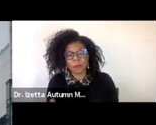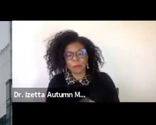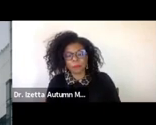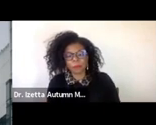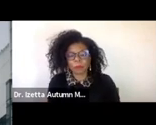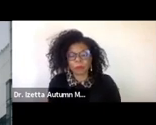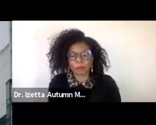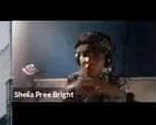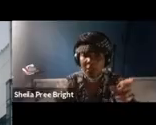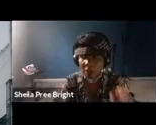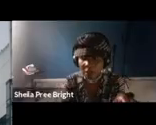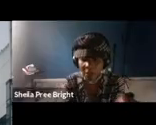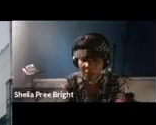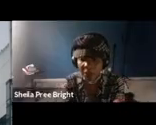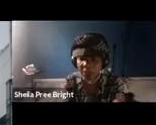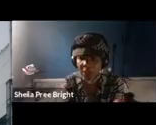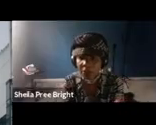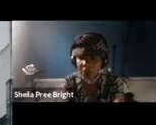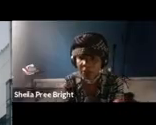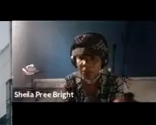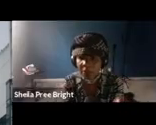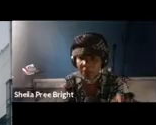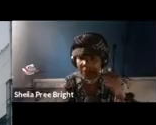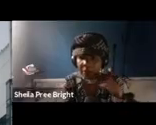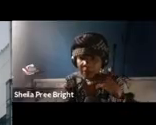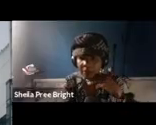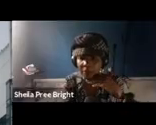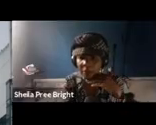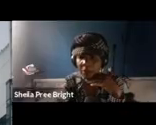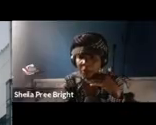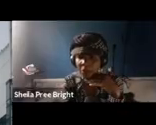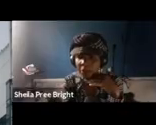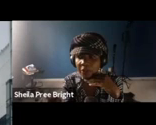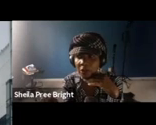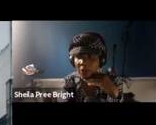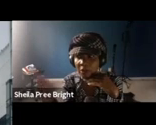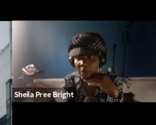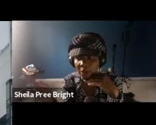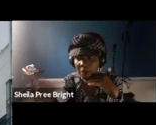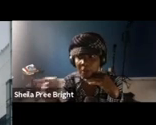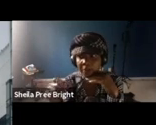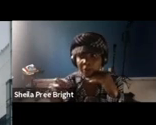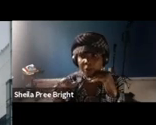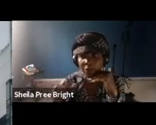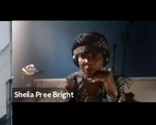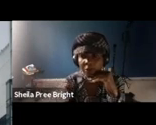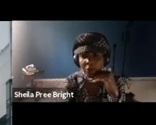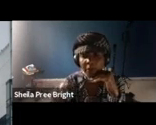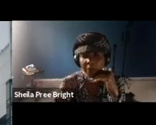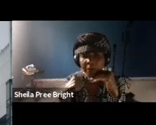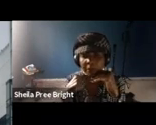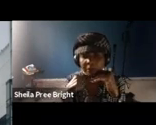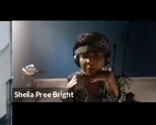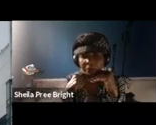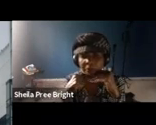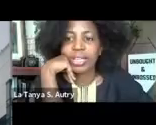and this is the image that i was talking about it's moving on in the black futures of the